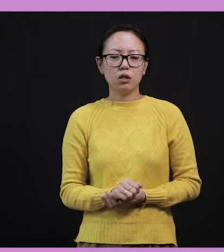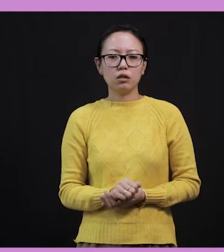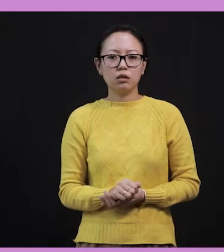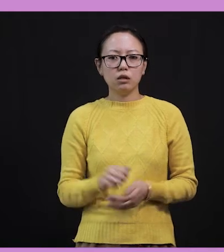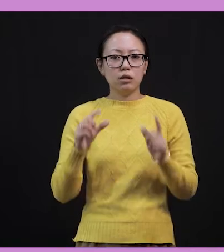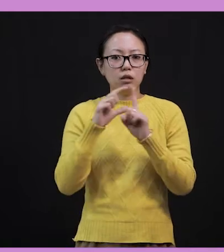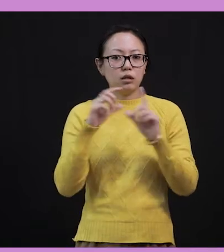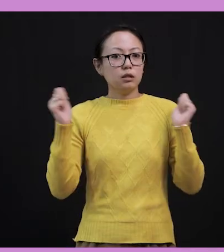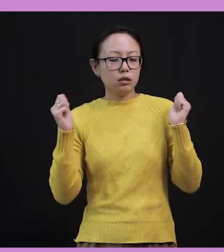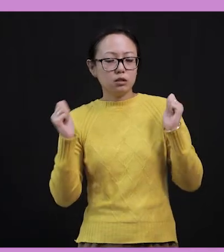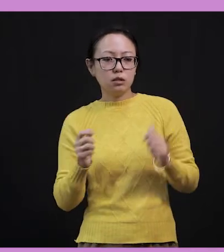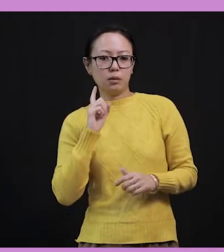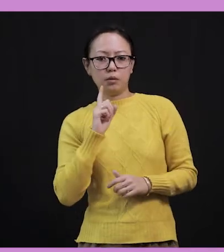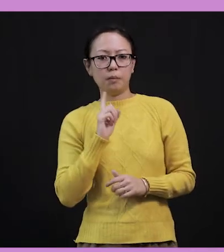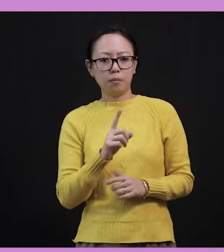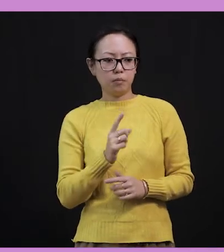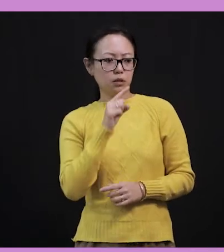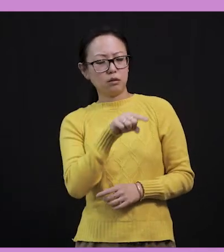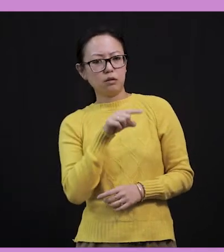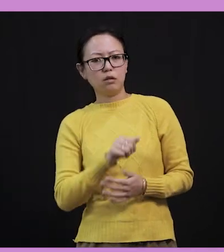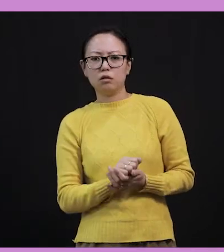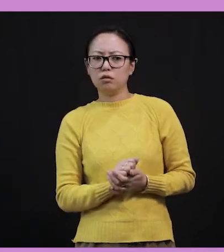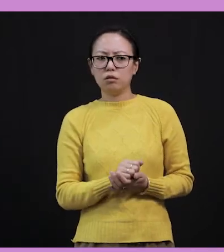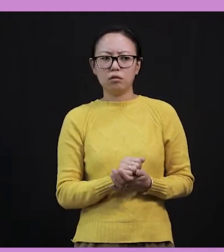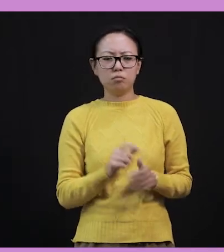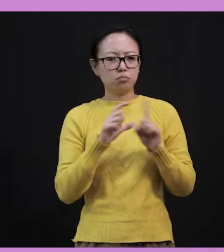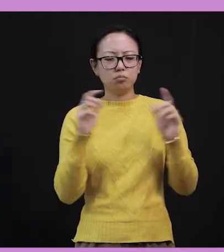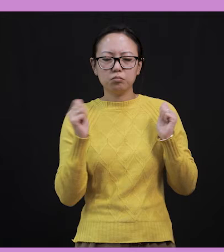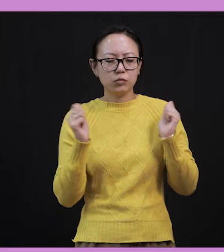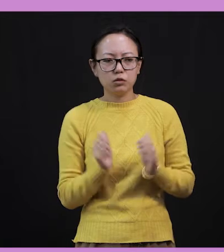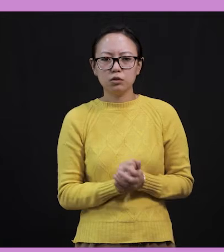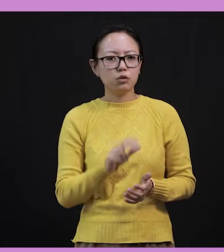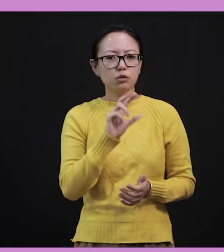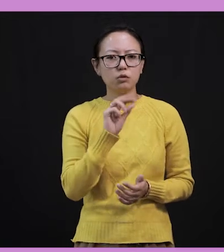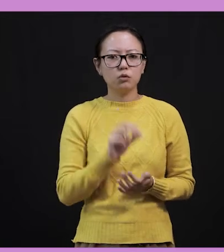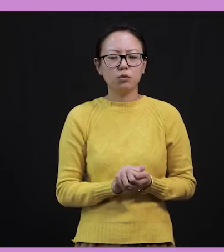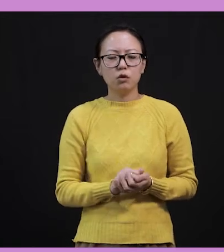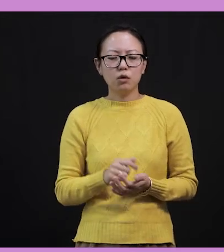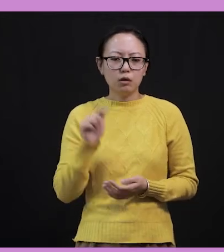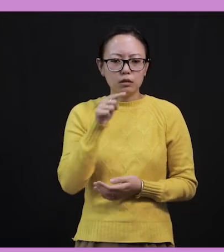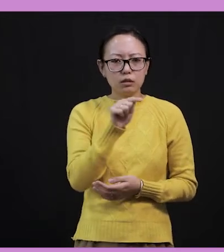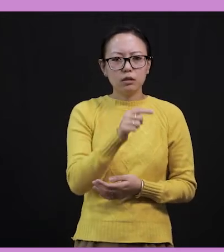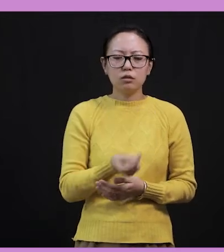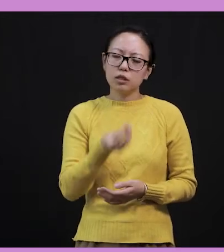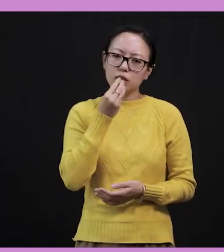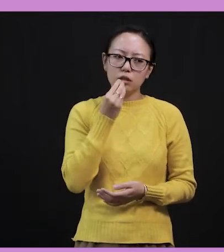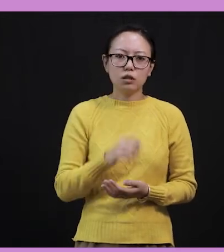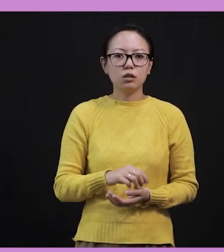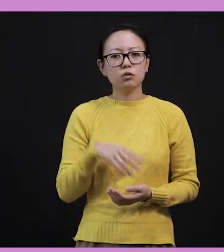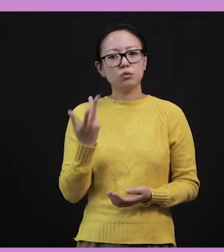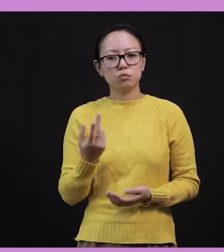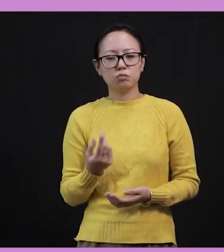kind is good and eats up insects for his food. So when he wiggles in the grass, I'll